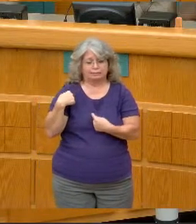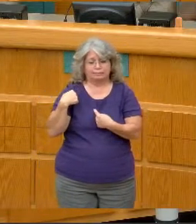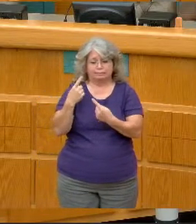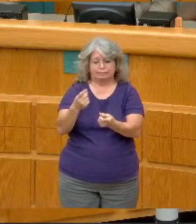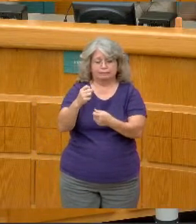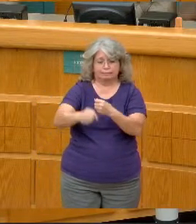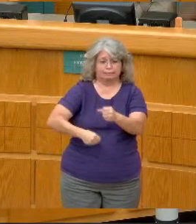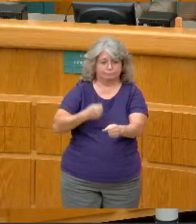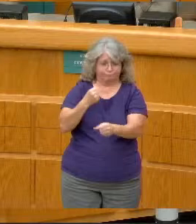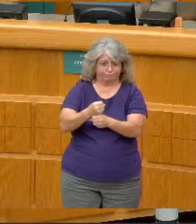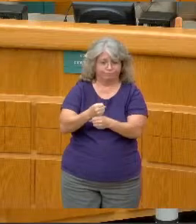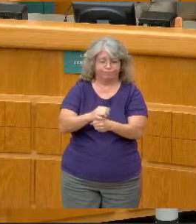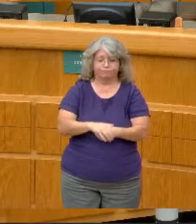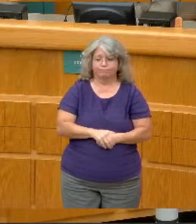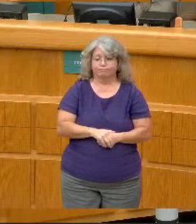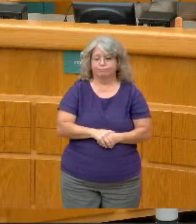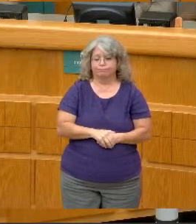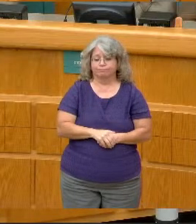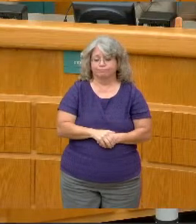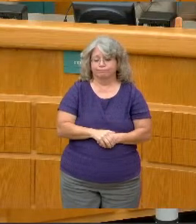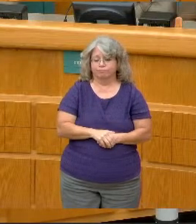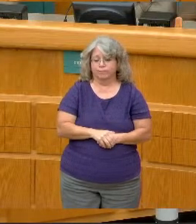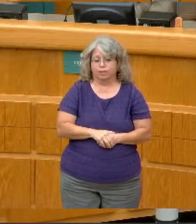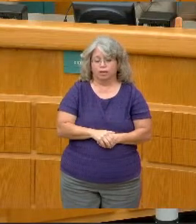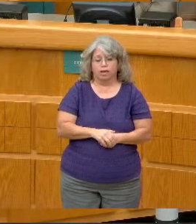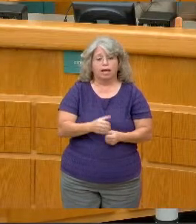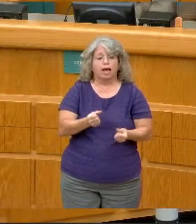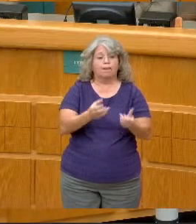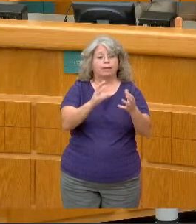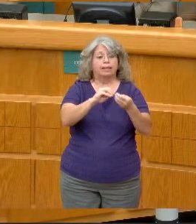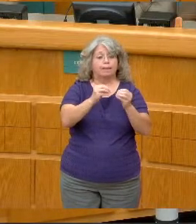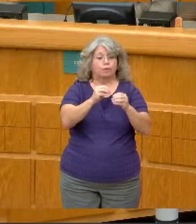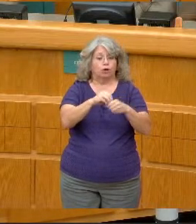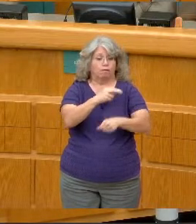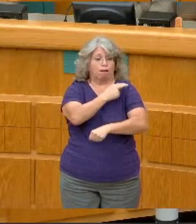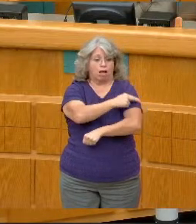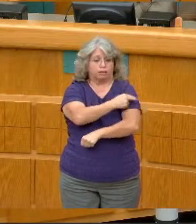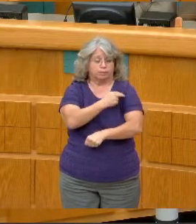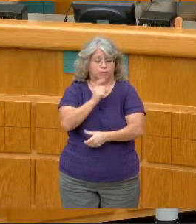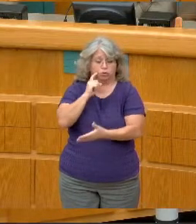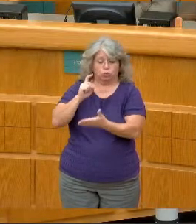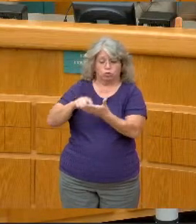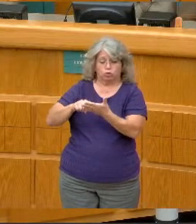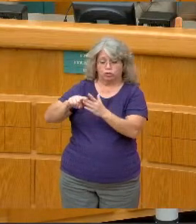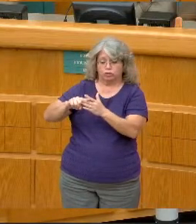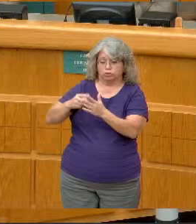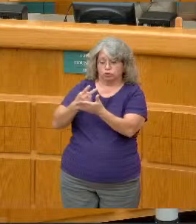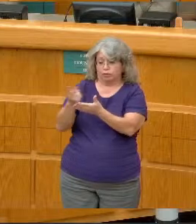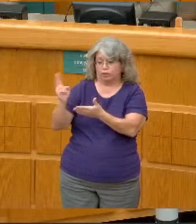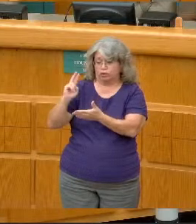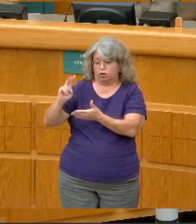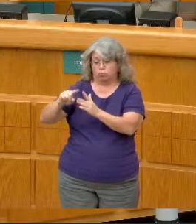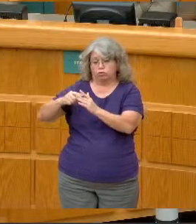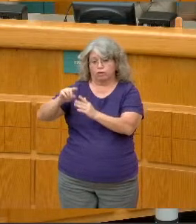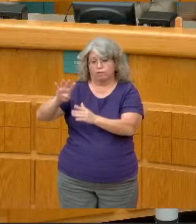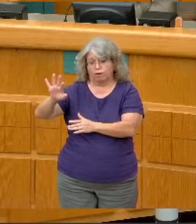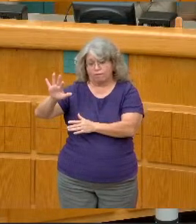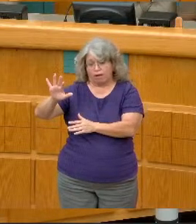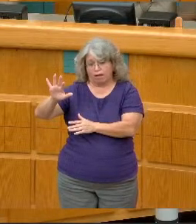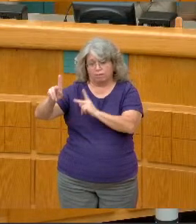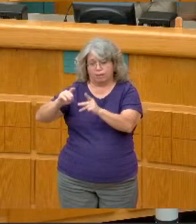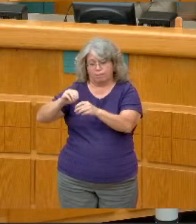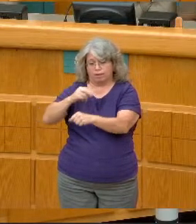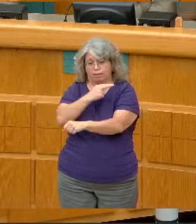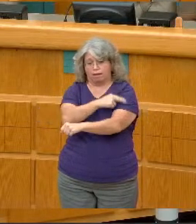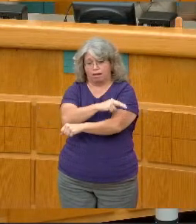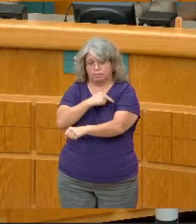41,684 COVID cases in Nueces County since last year. If you look at hospitalizations, you see we started